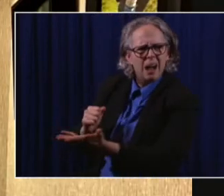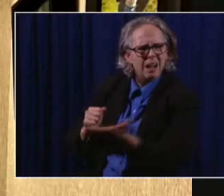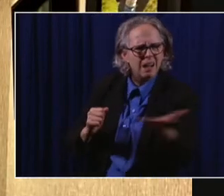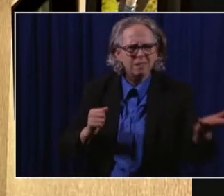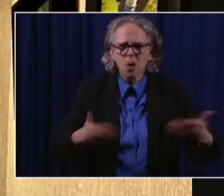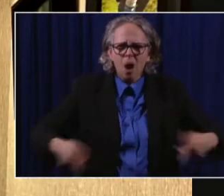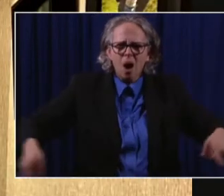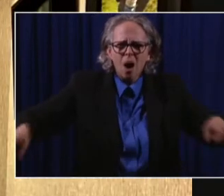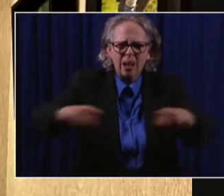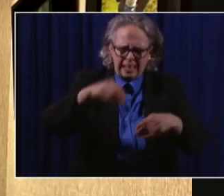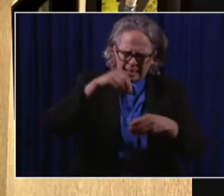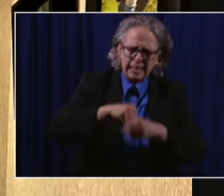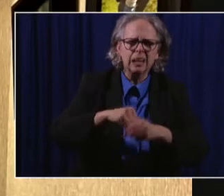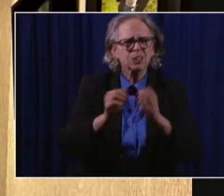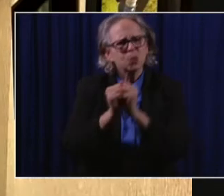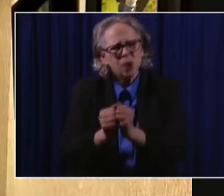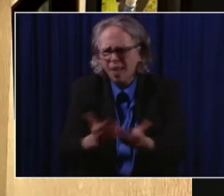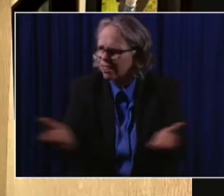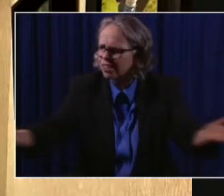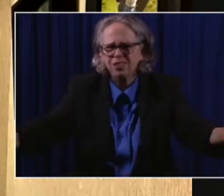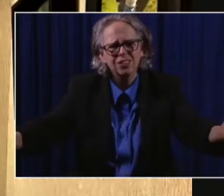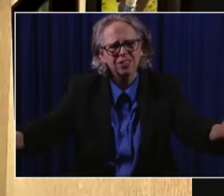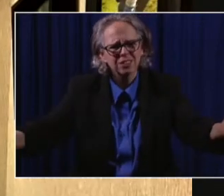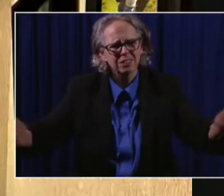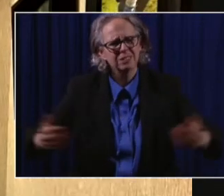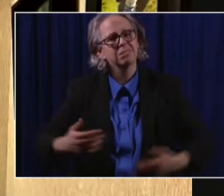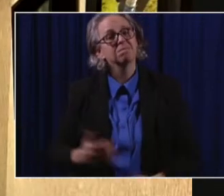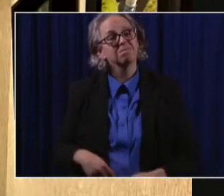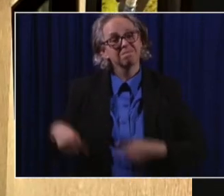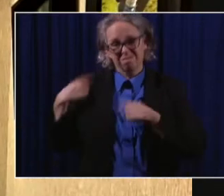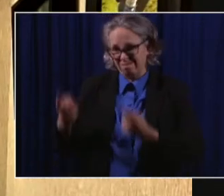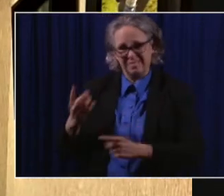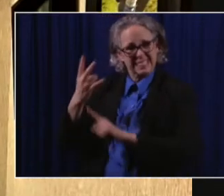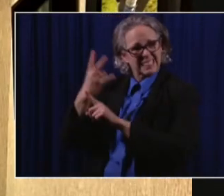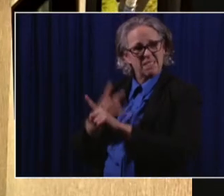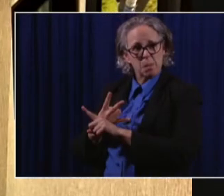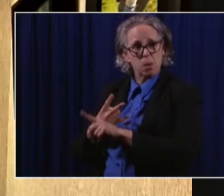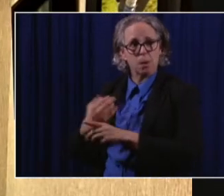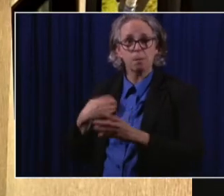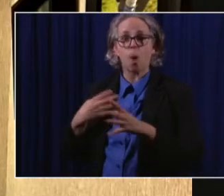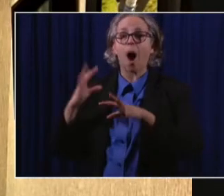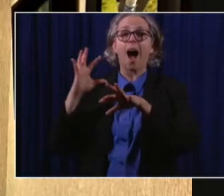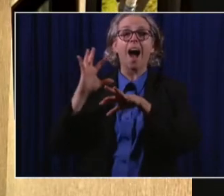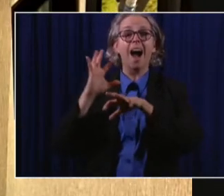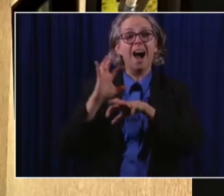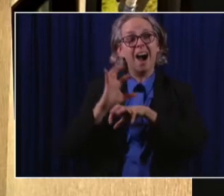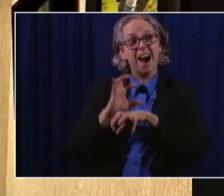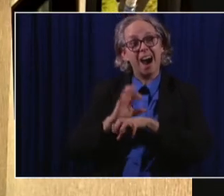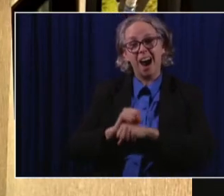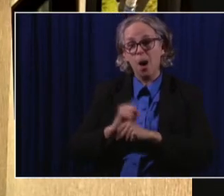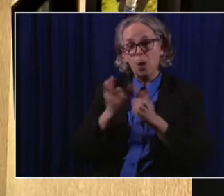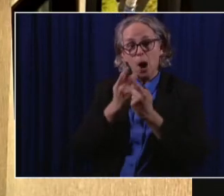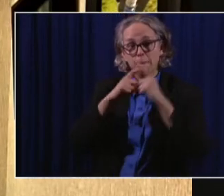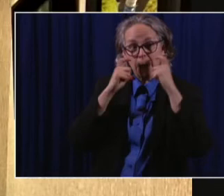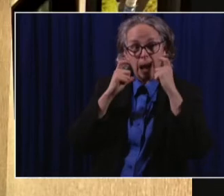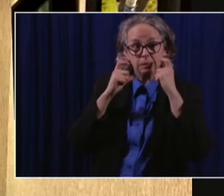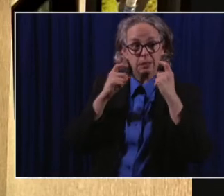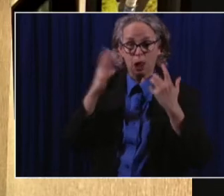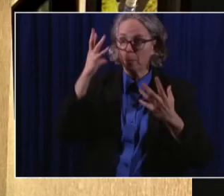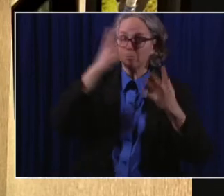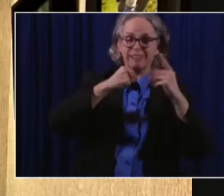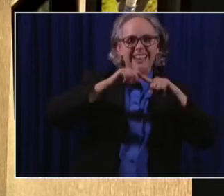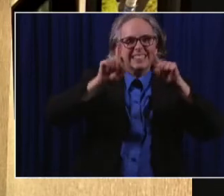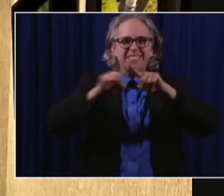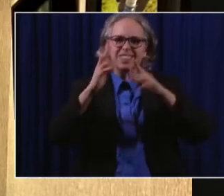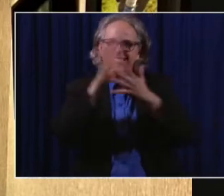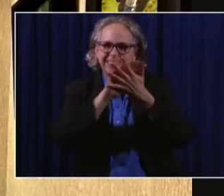The masks have gotten a lot more comfortable over the last 7 months. There are a lot more colors and such to choose from. And I really think